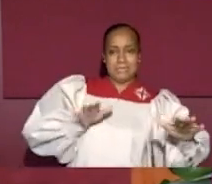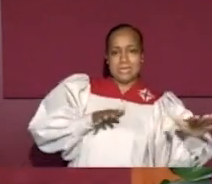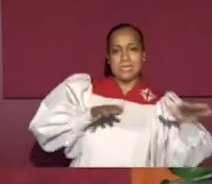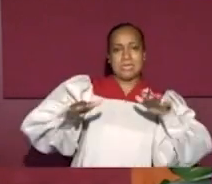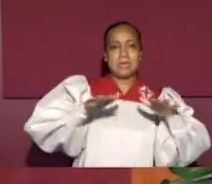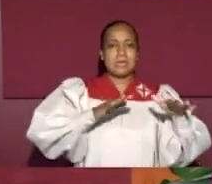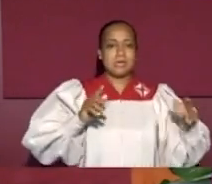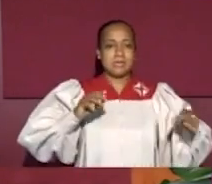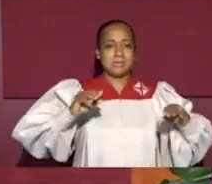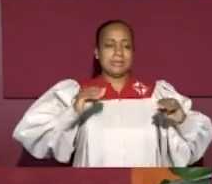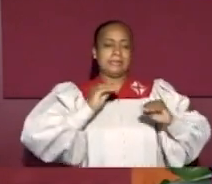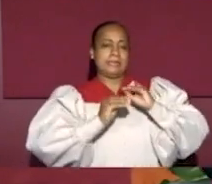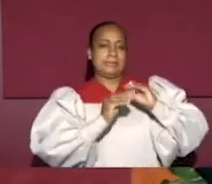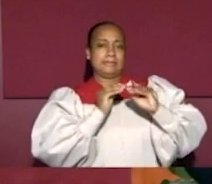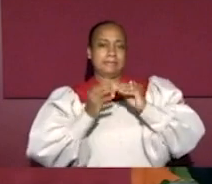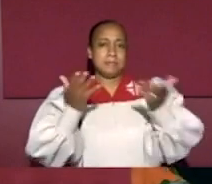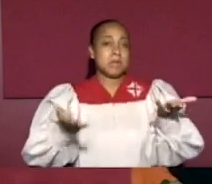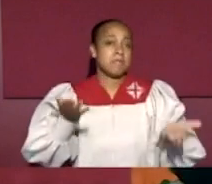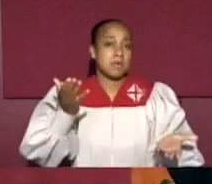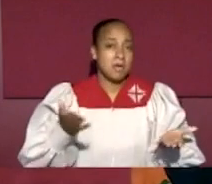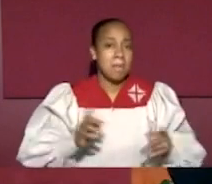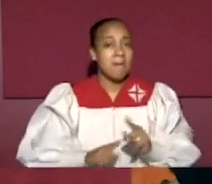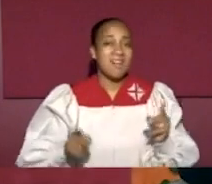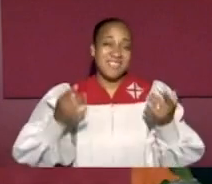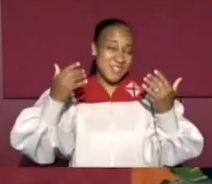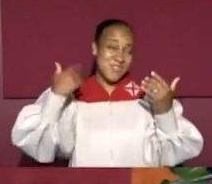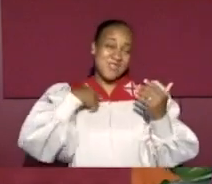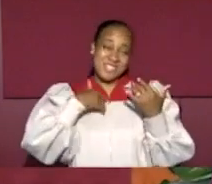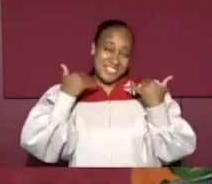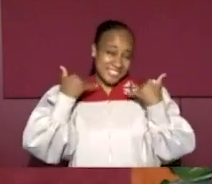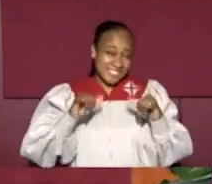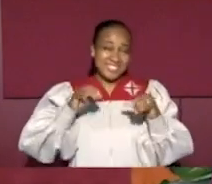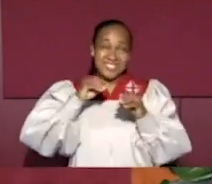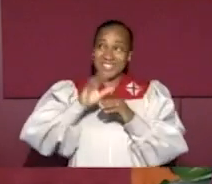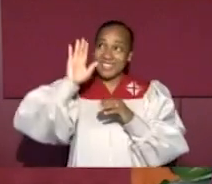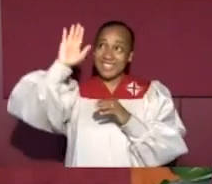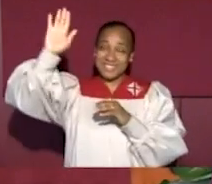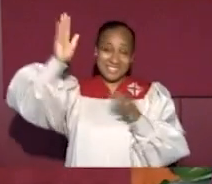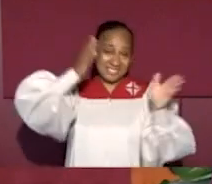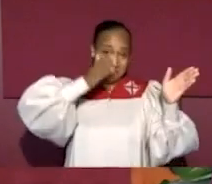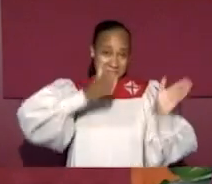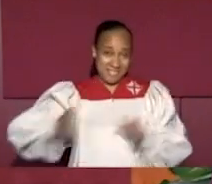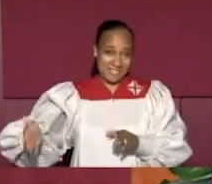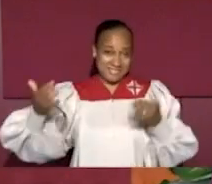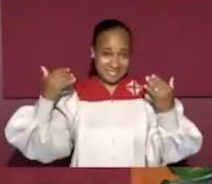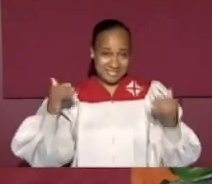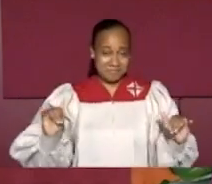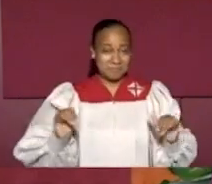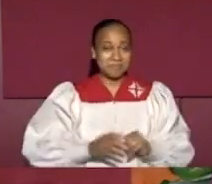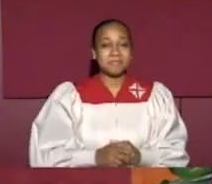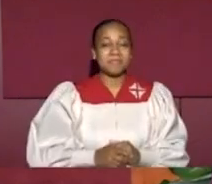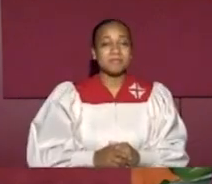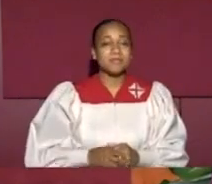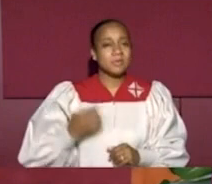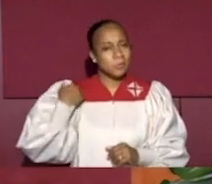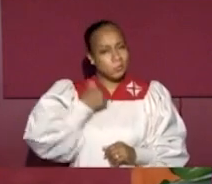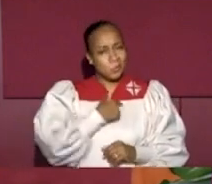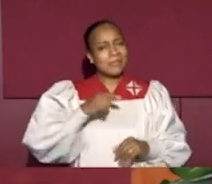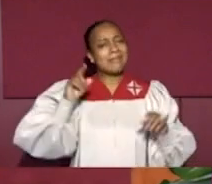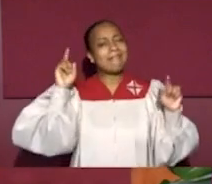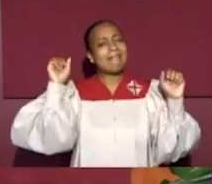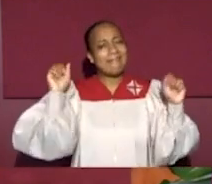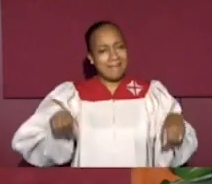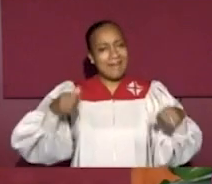some corrections that you have to make, but we're still in God's plans. And listen, we